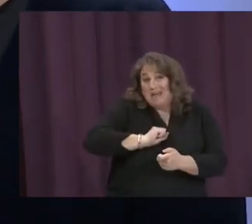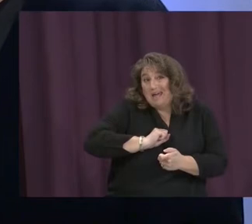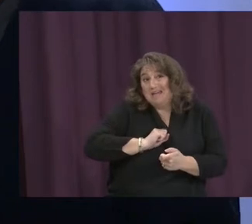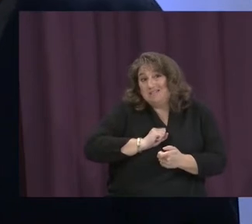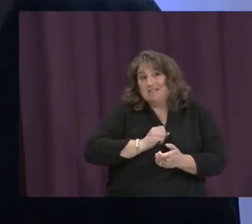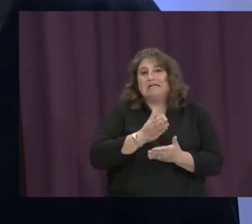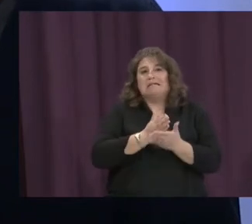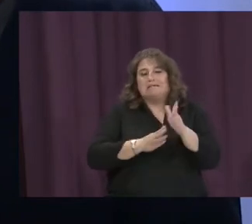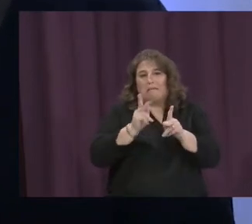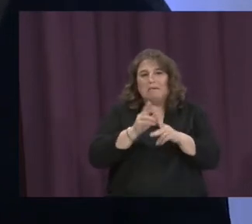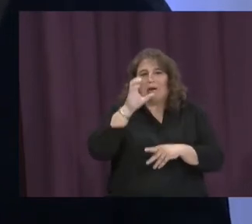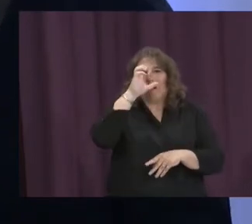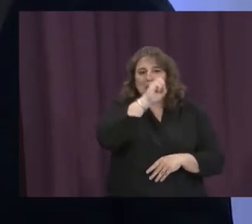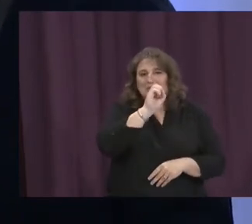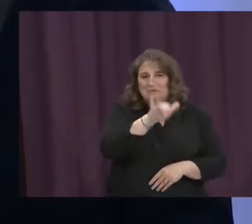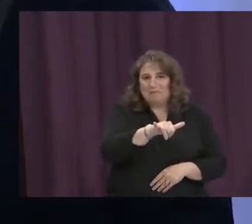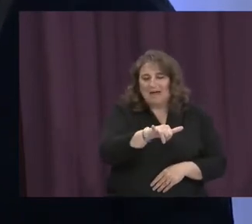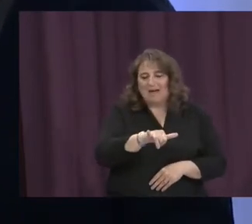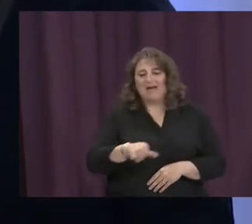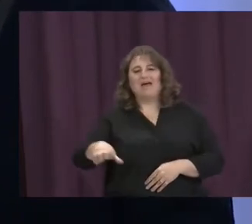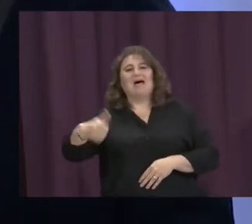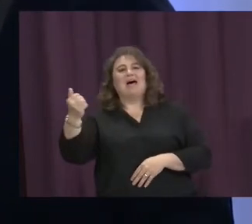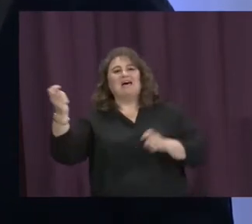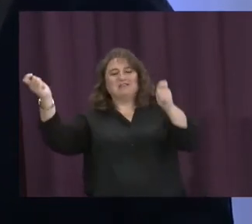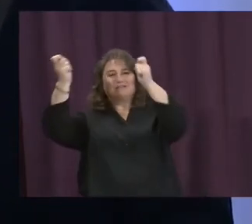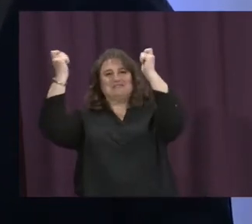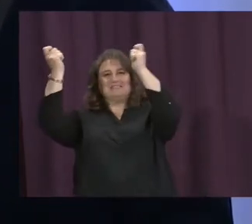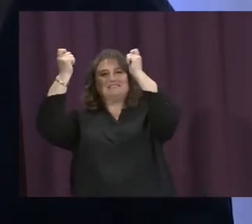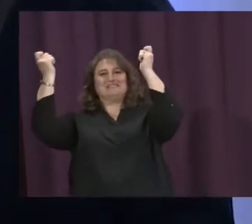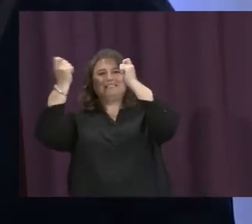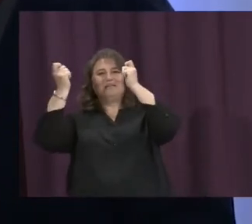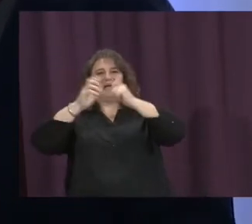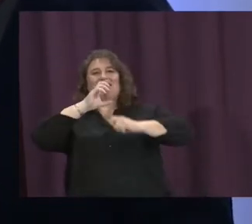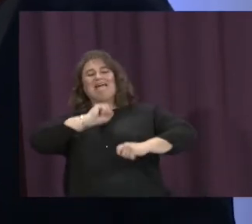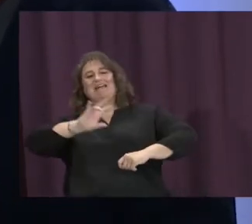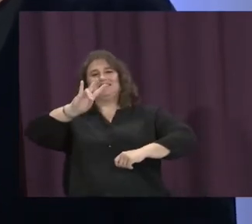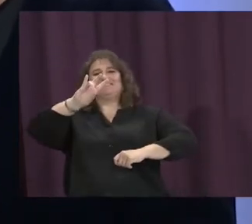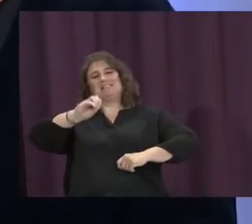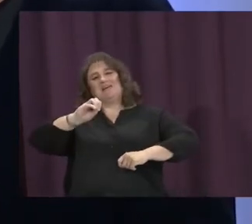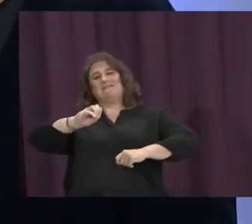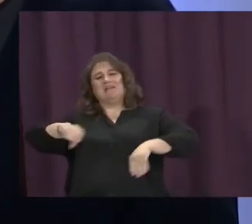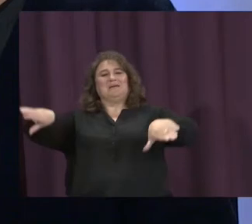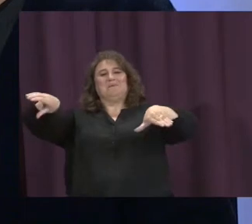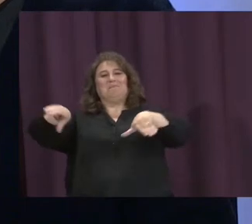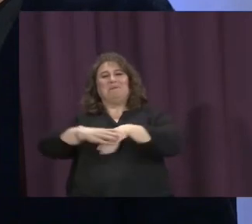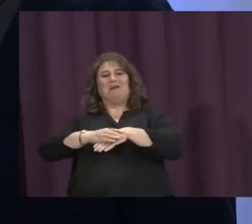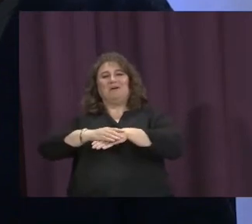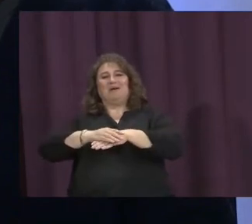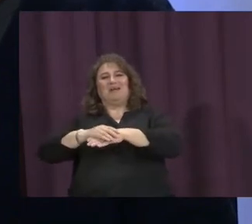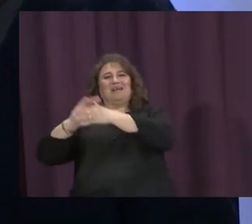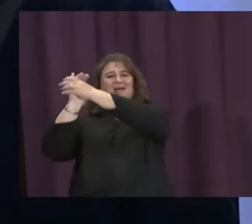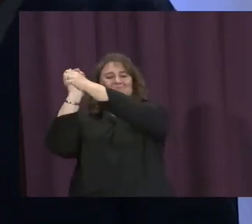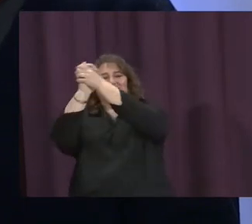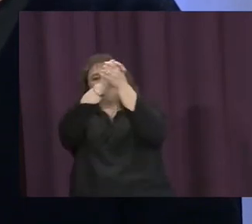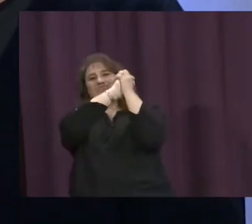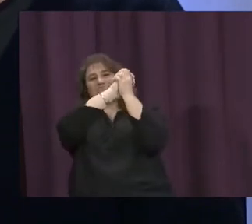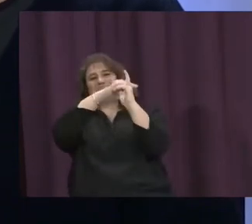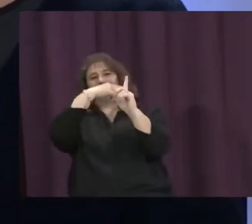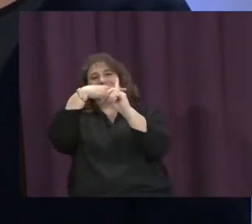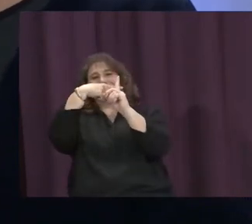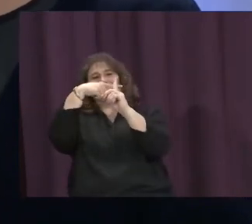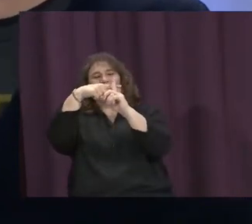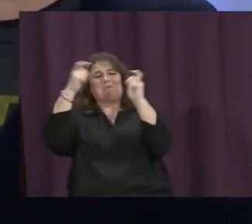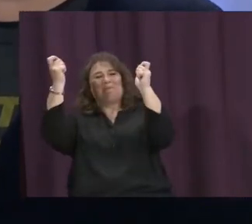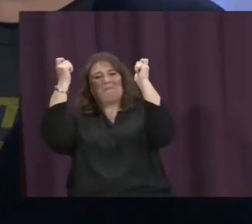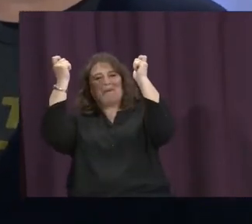um, people might be really celebrating that, like, you have, this is a positive great thing in your life, because I think the